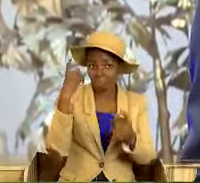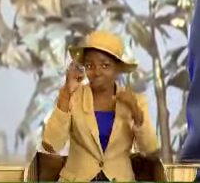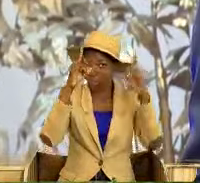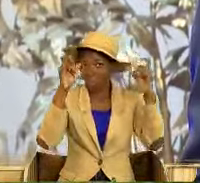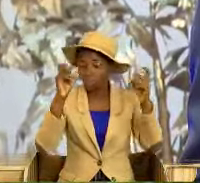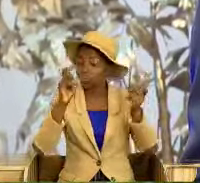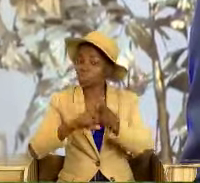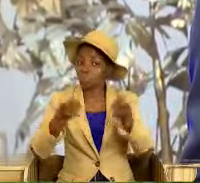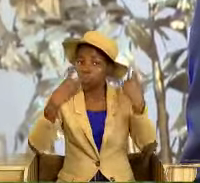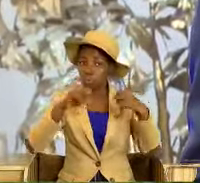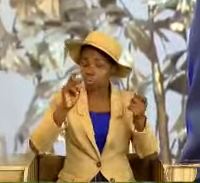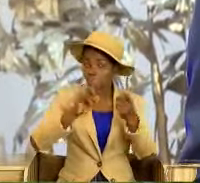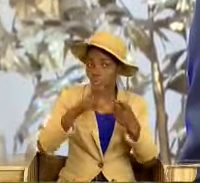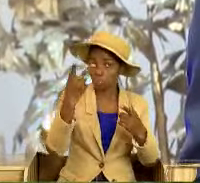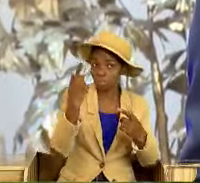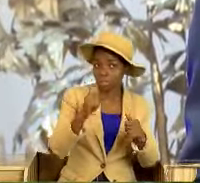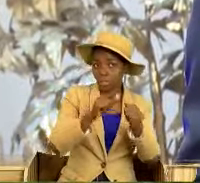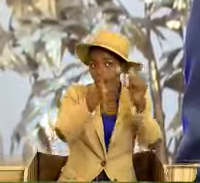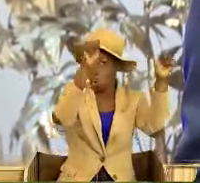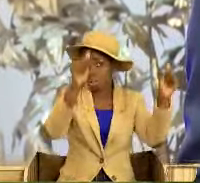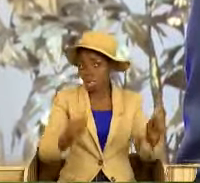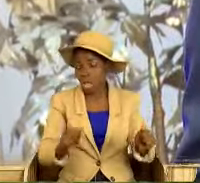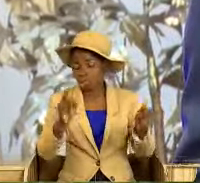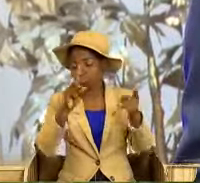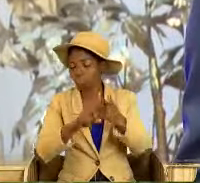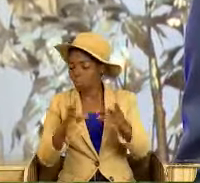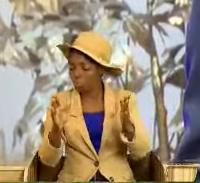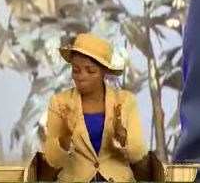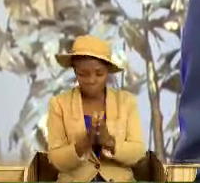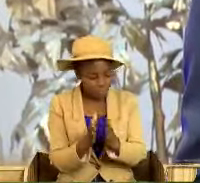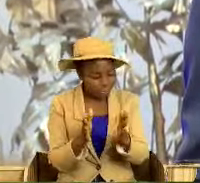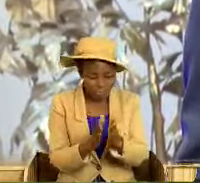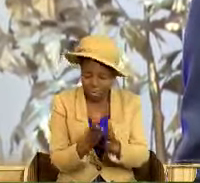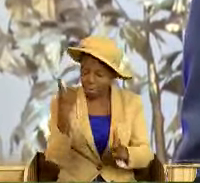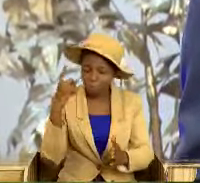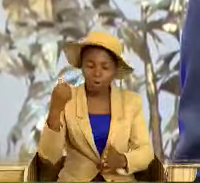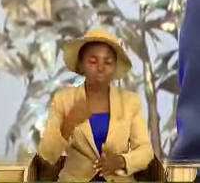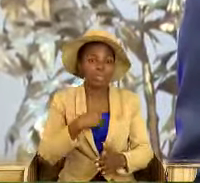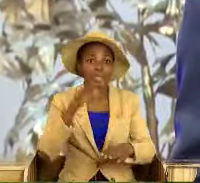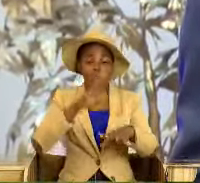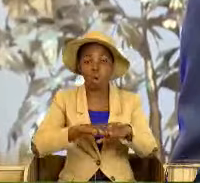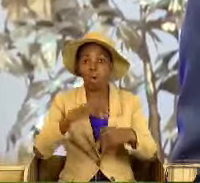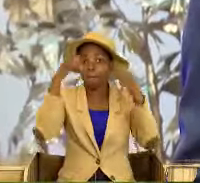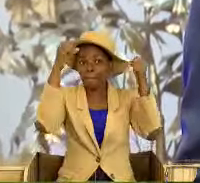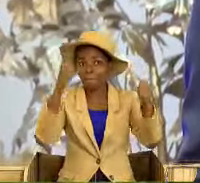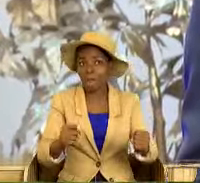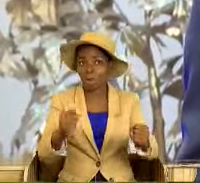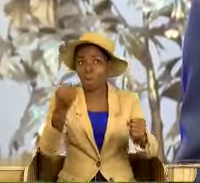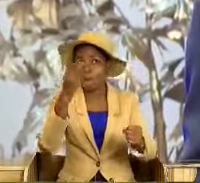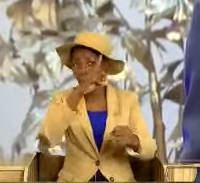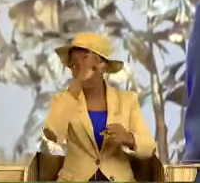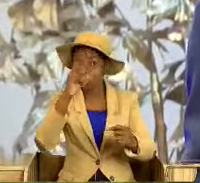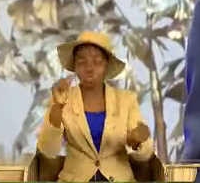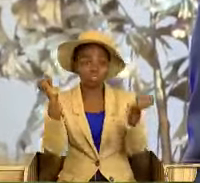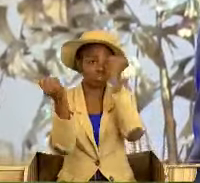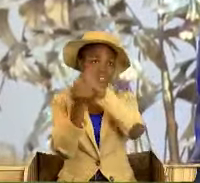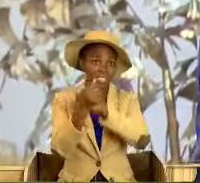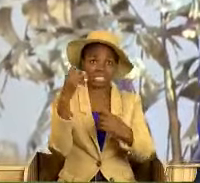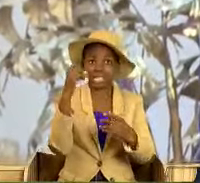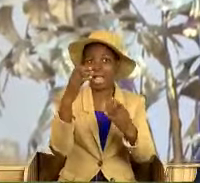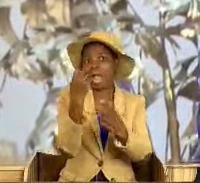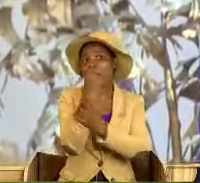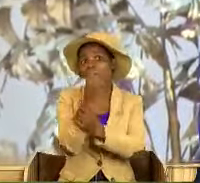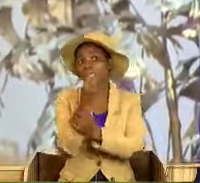to pray for me on that power must change in September which she did and um I met with this physiotherapist he said he's going to place me on